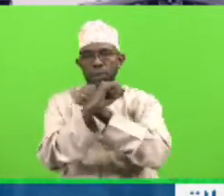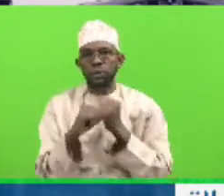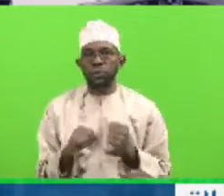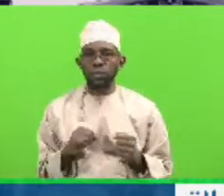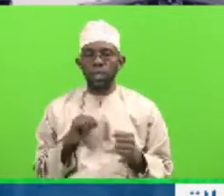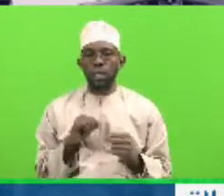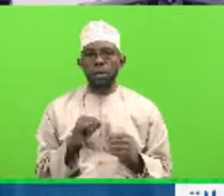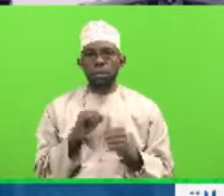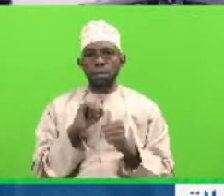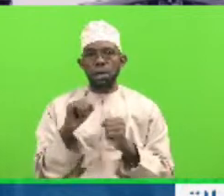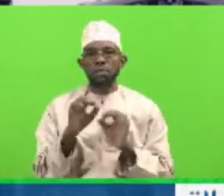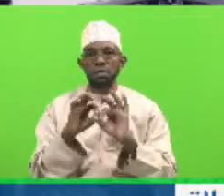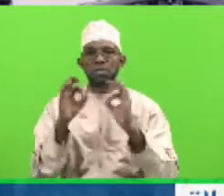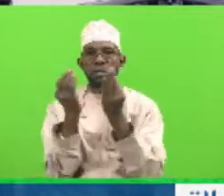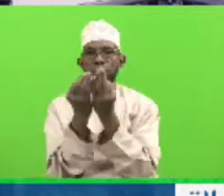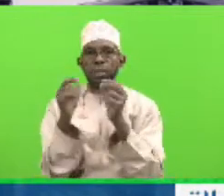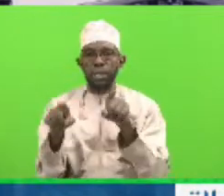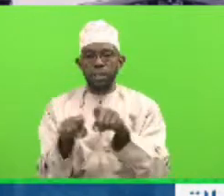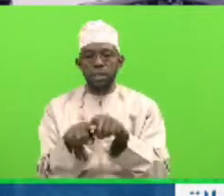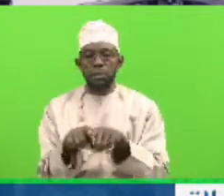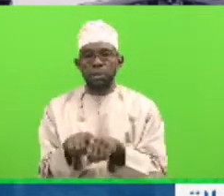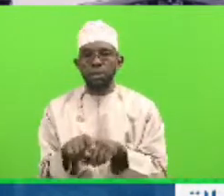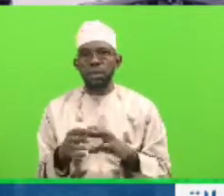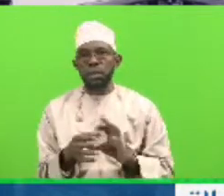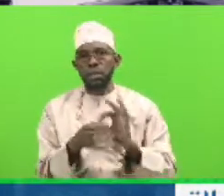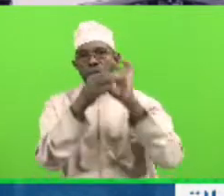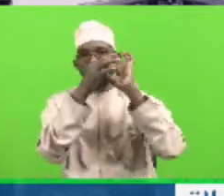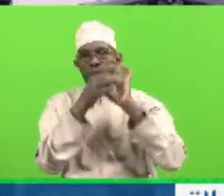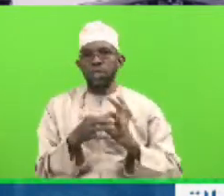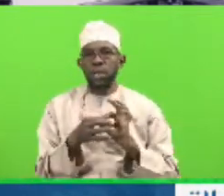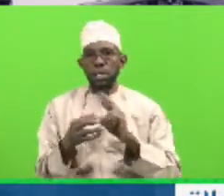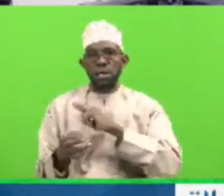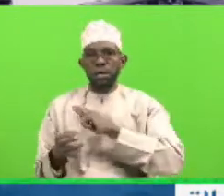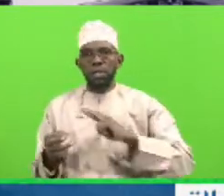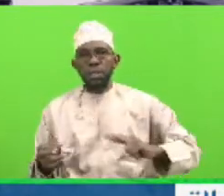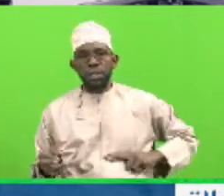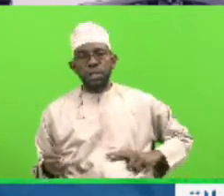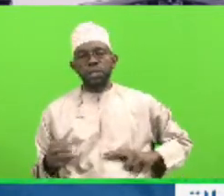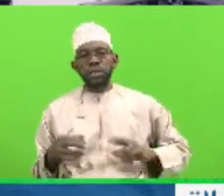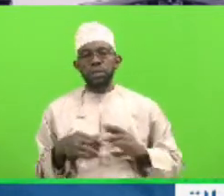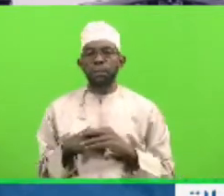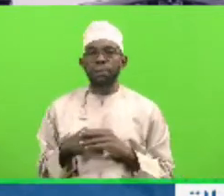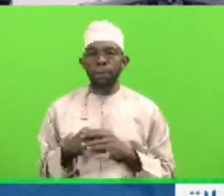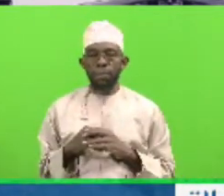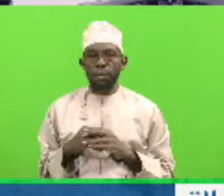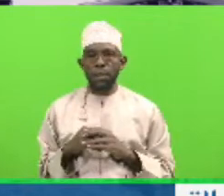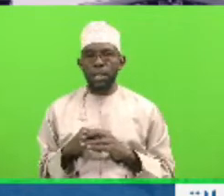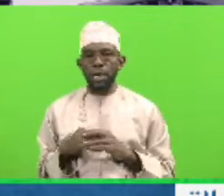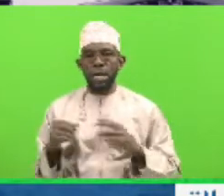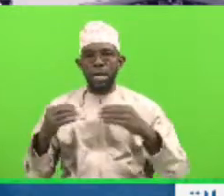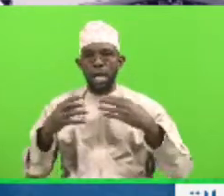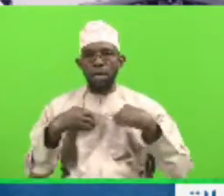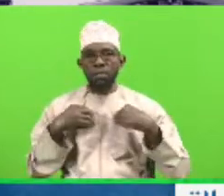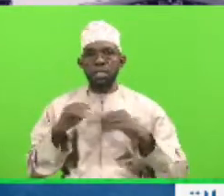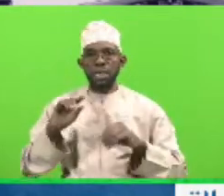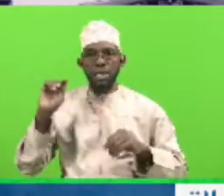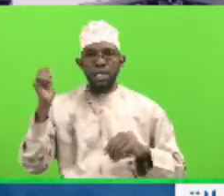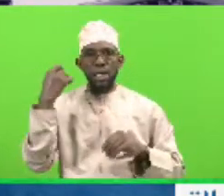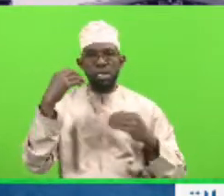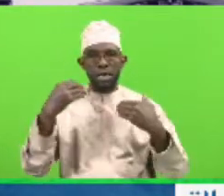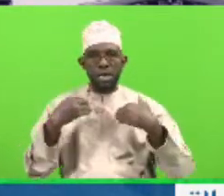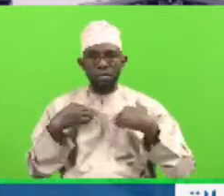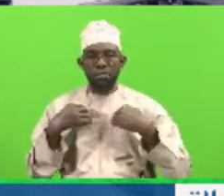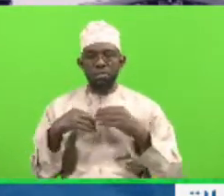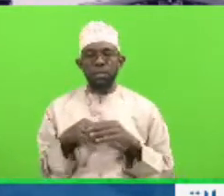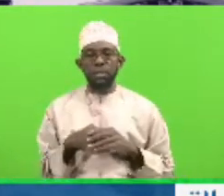safeguarding and protecting our families, culture, religious values that we as Kenyans hold in very